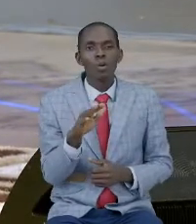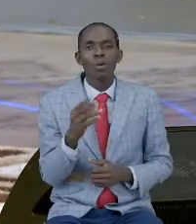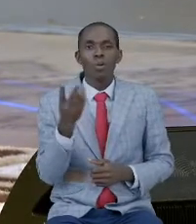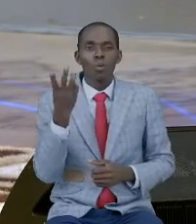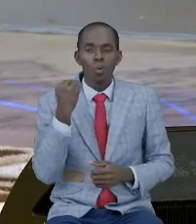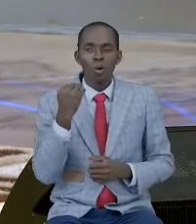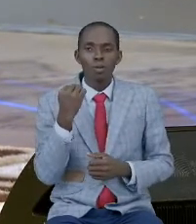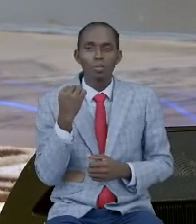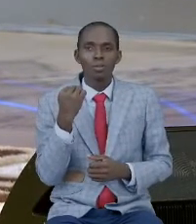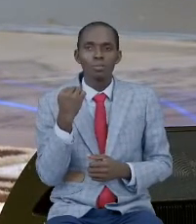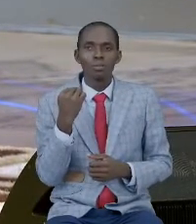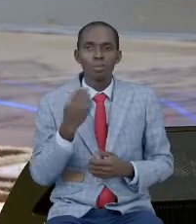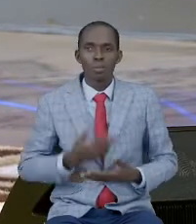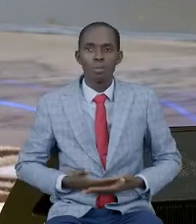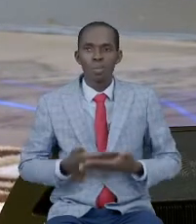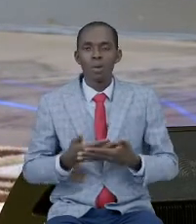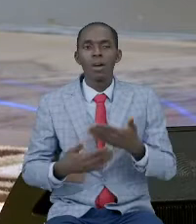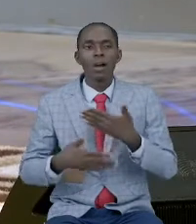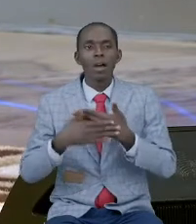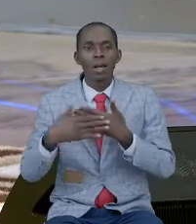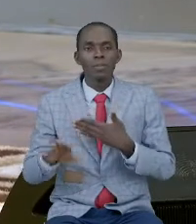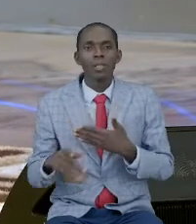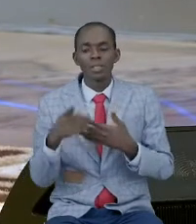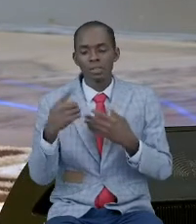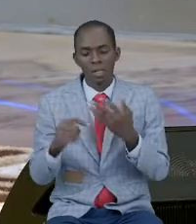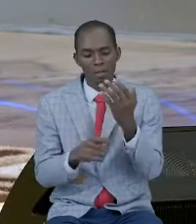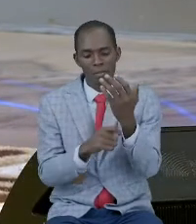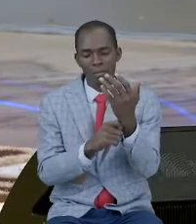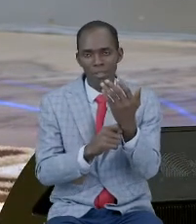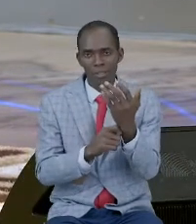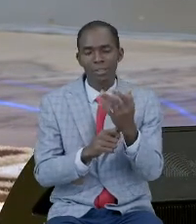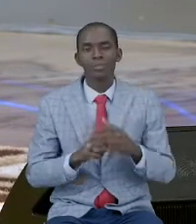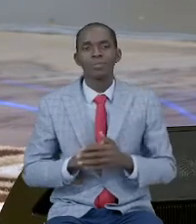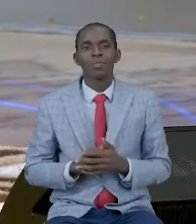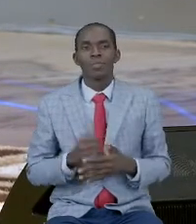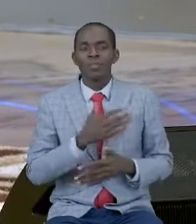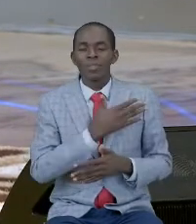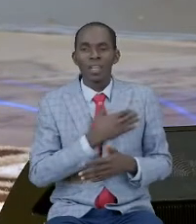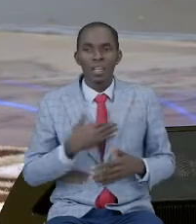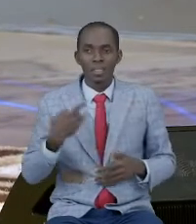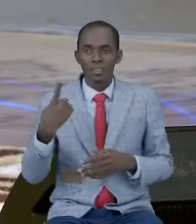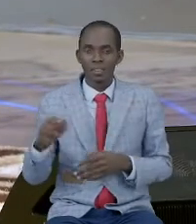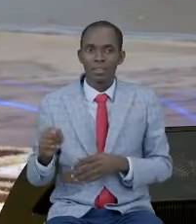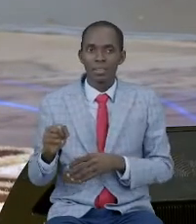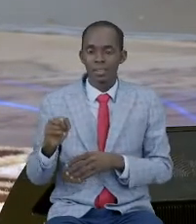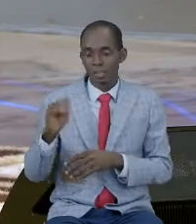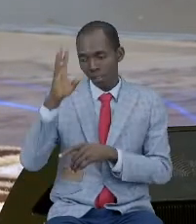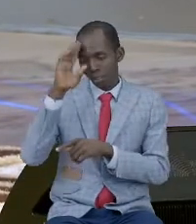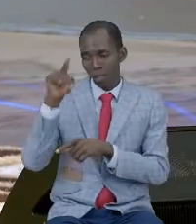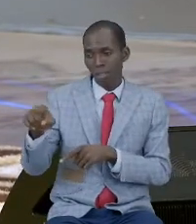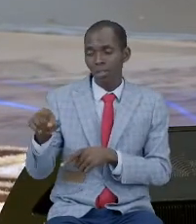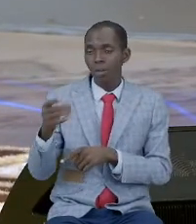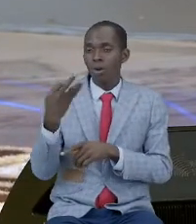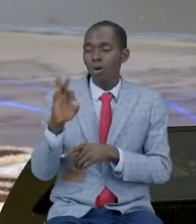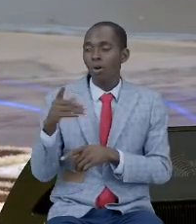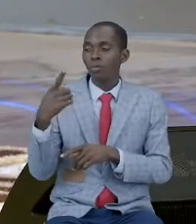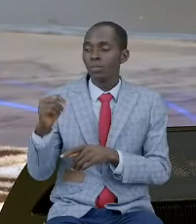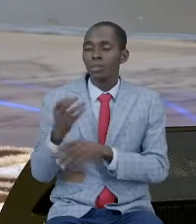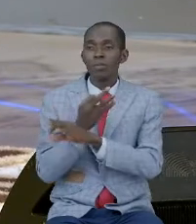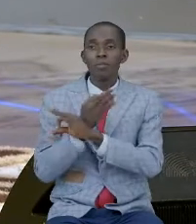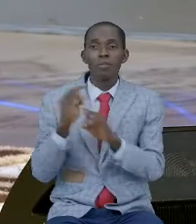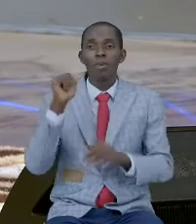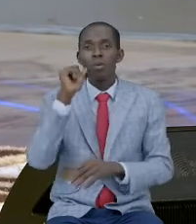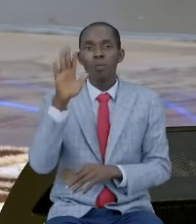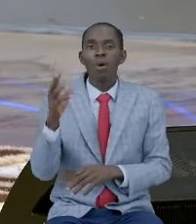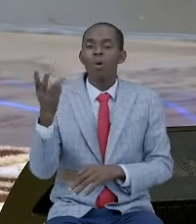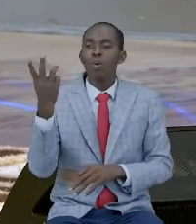the bondwoman, was born after the flesh. And he of the free woman was